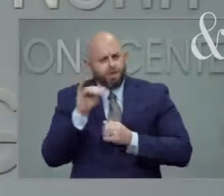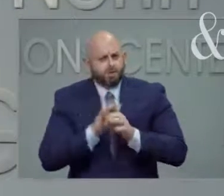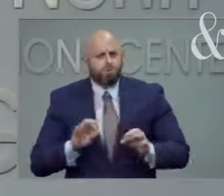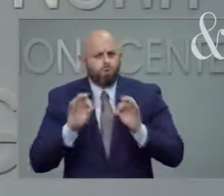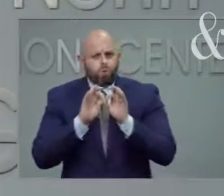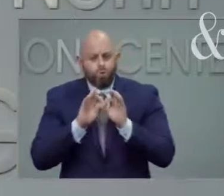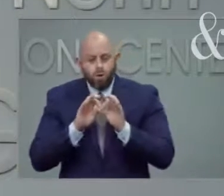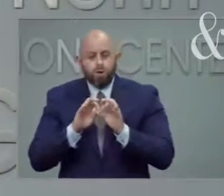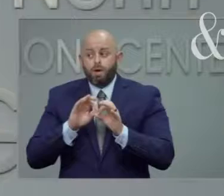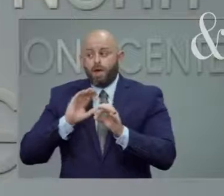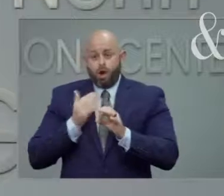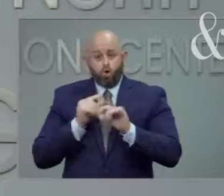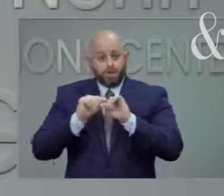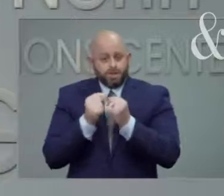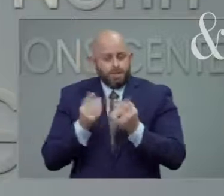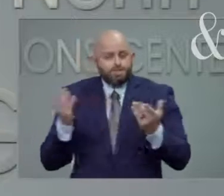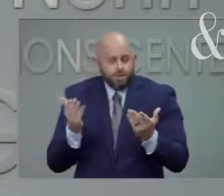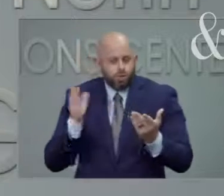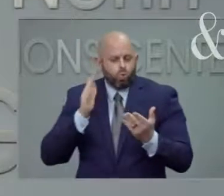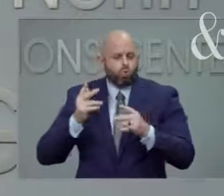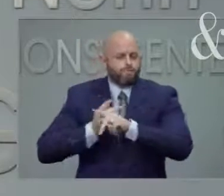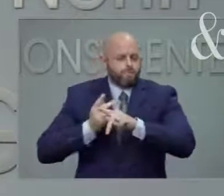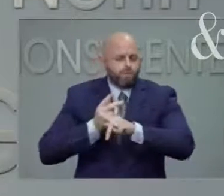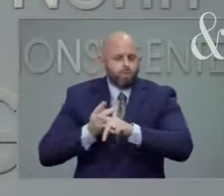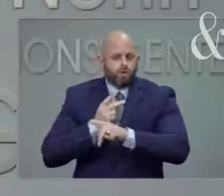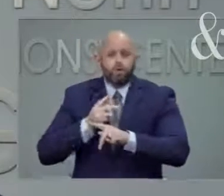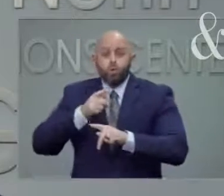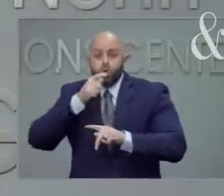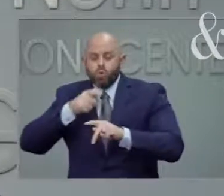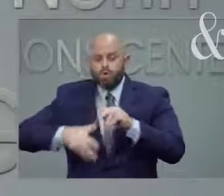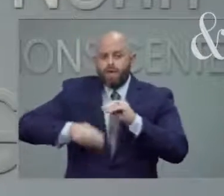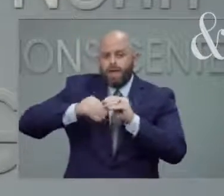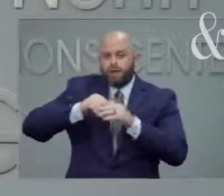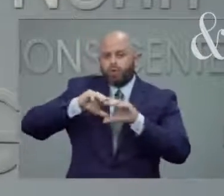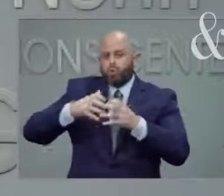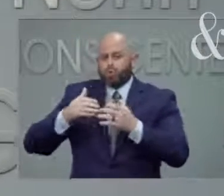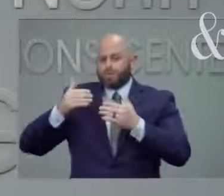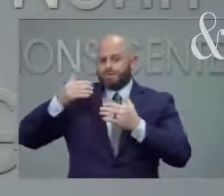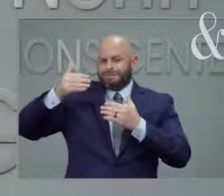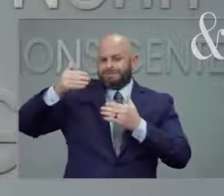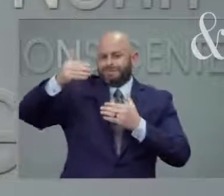will be figuring down the road. Anything to add to that, Dr. Cohen?